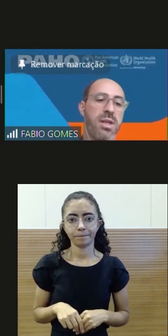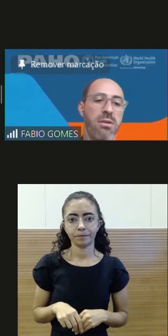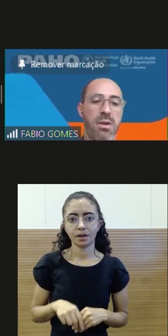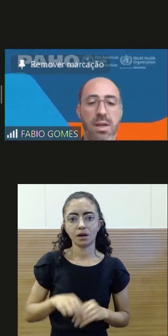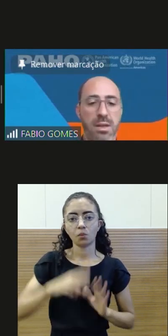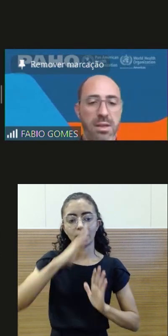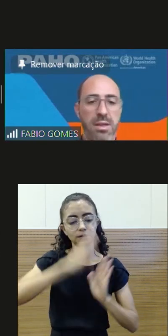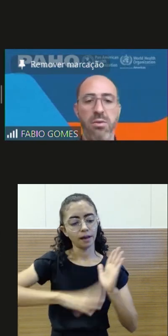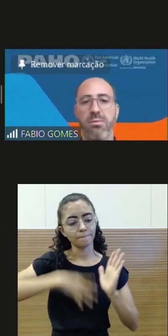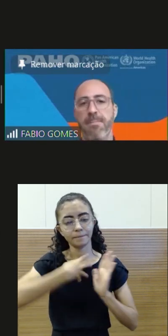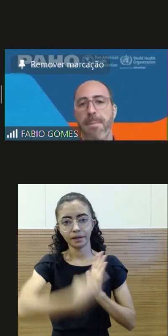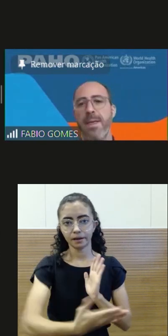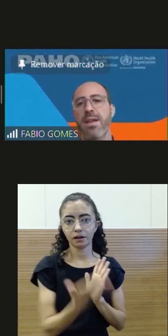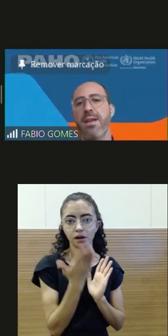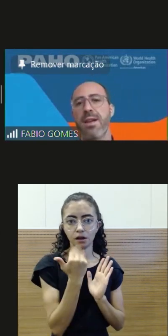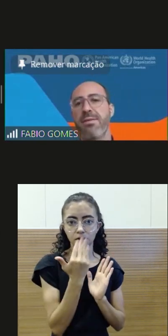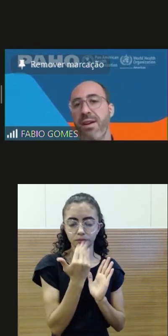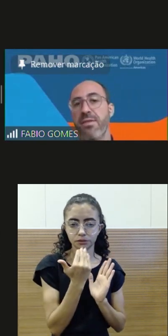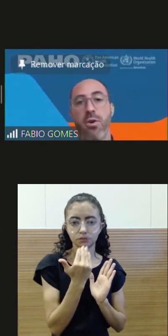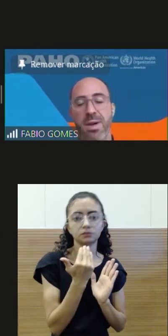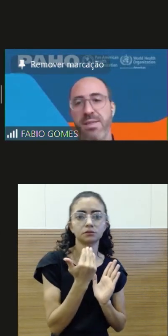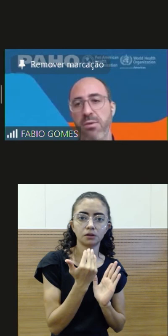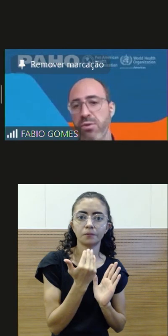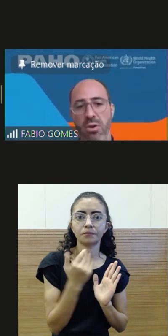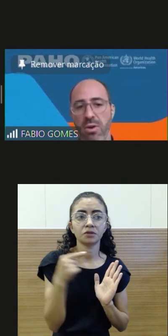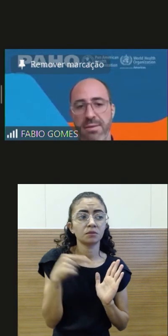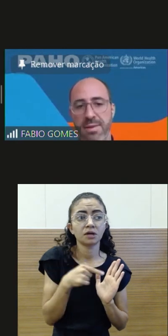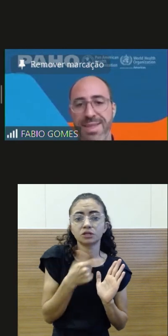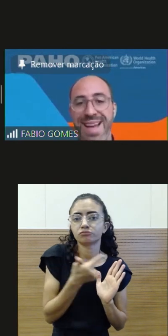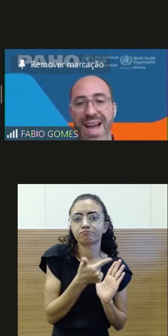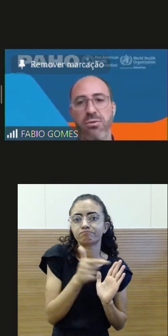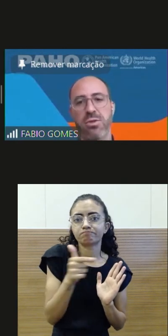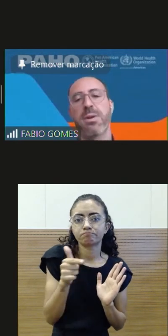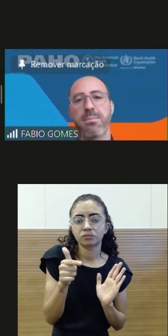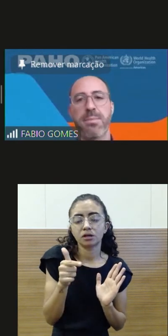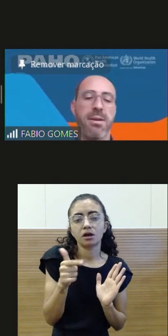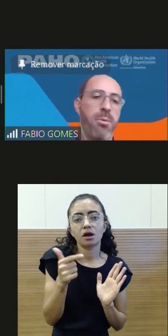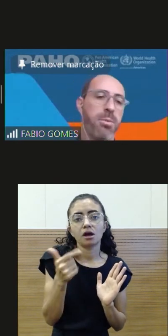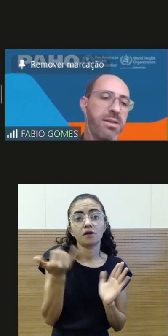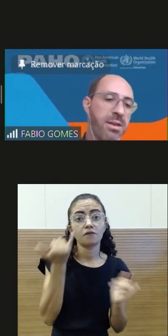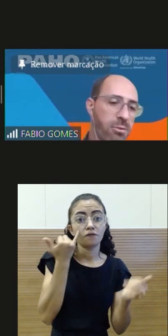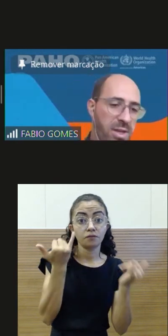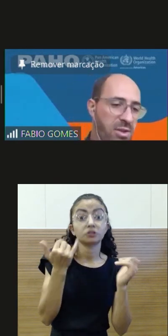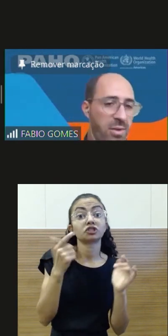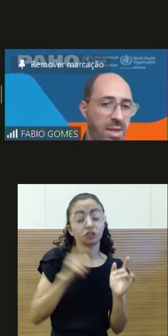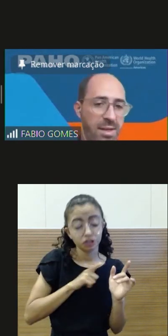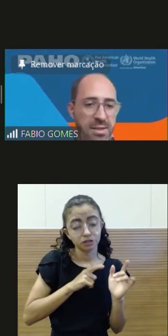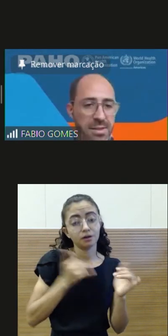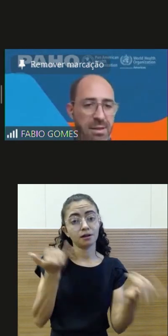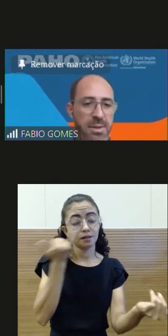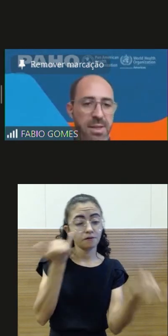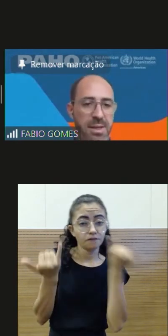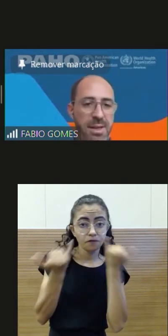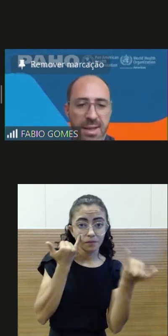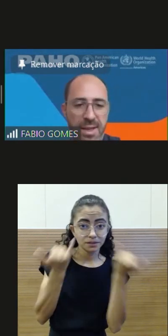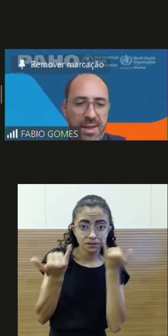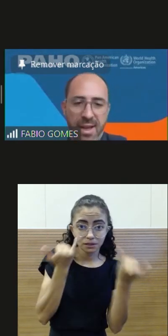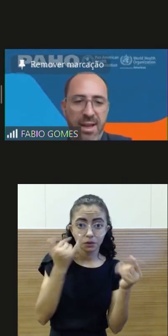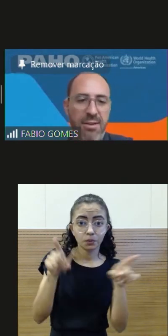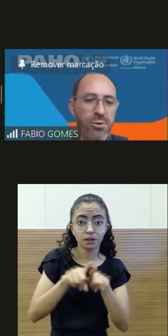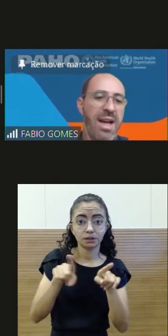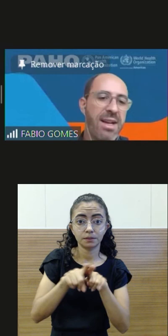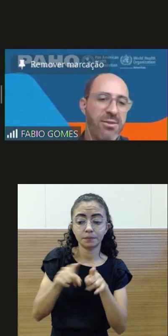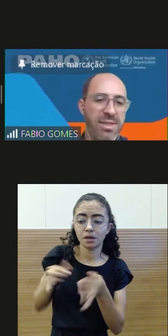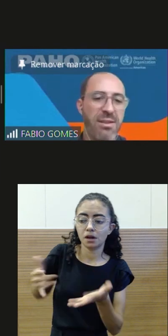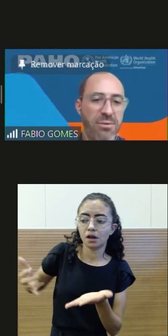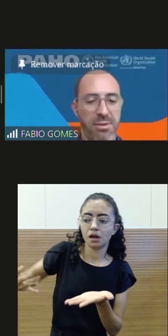obligatory, which was a miniature that didn't take into account but put data to the